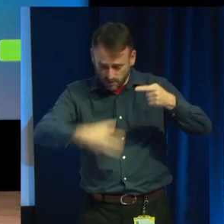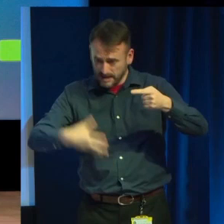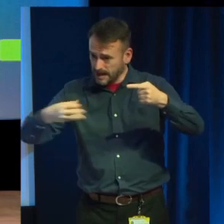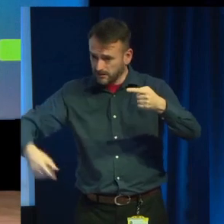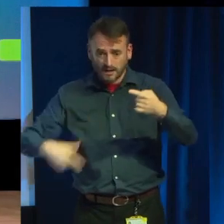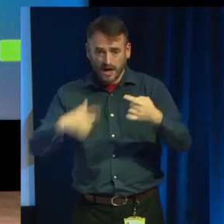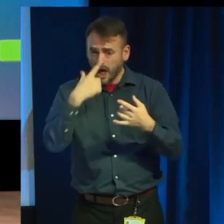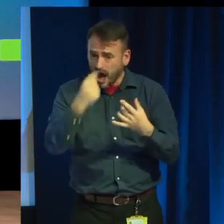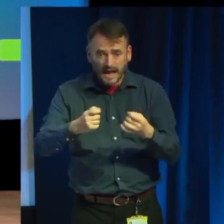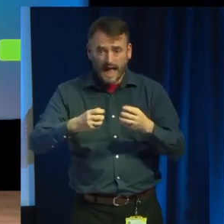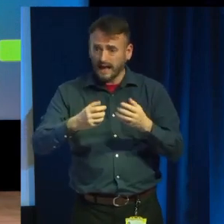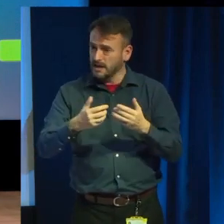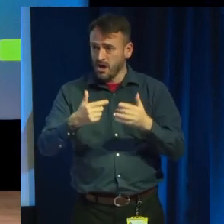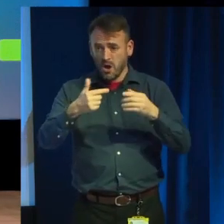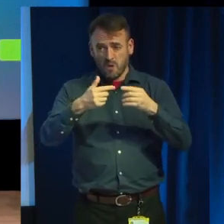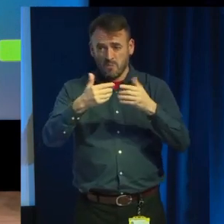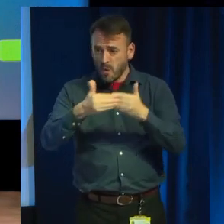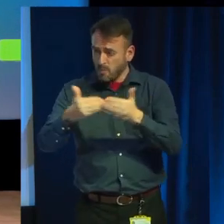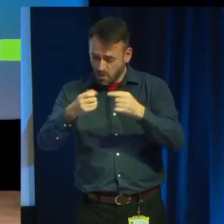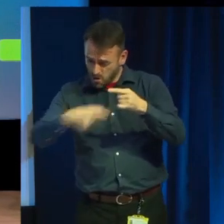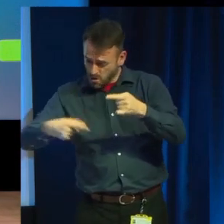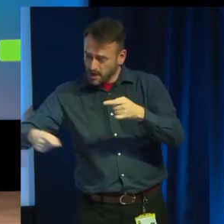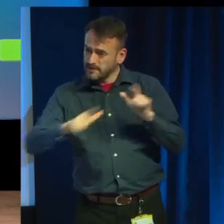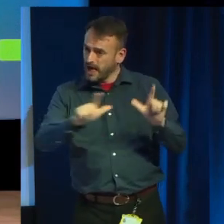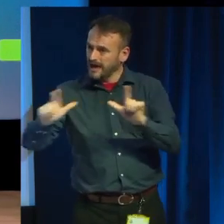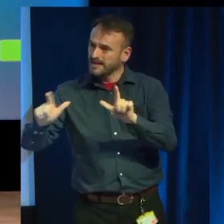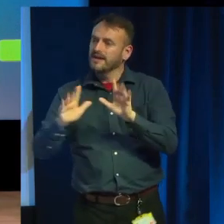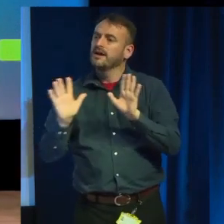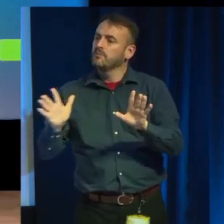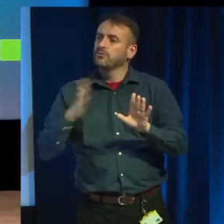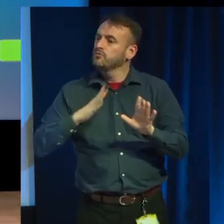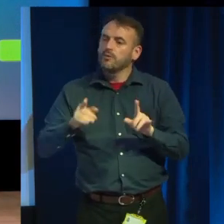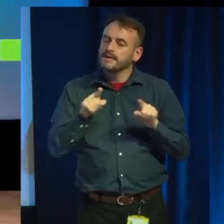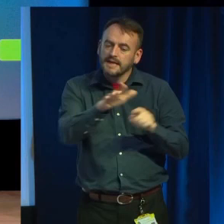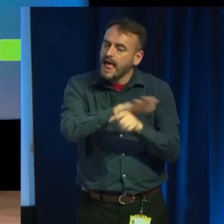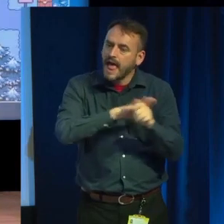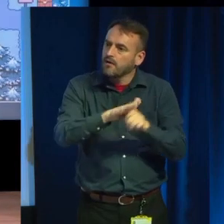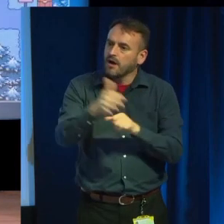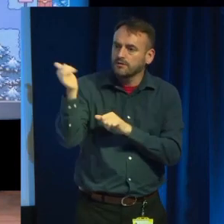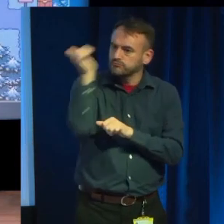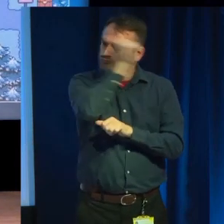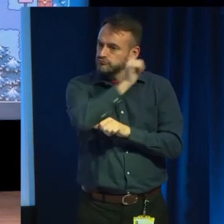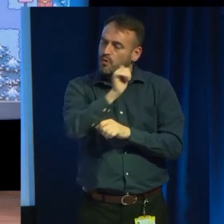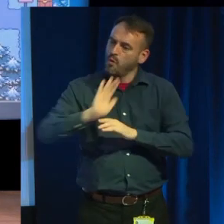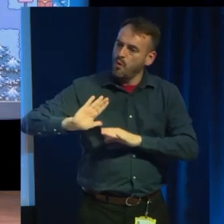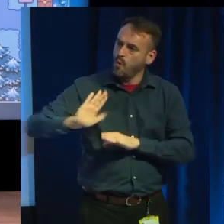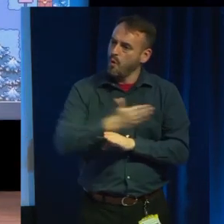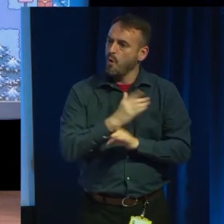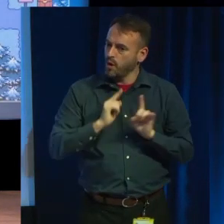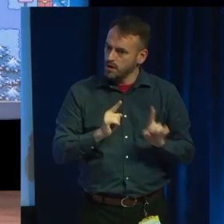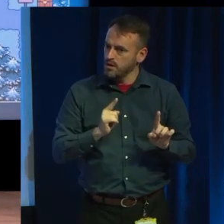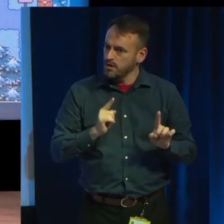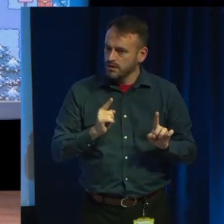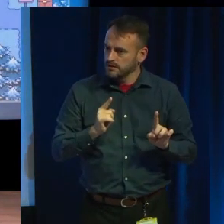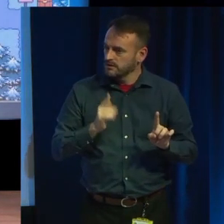and further. But you don't need to be a specialist in all these things to make it really work.